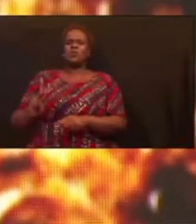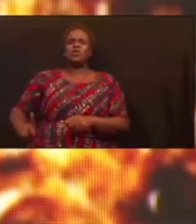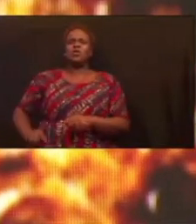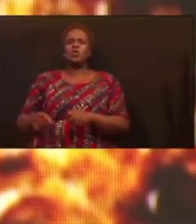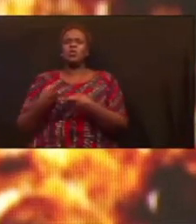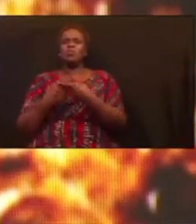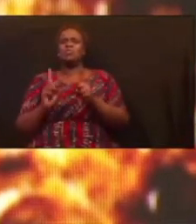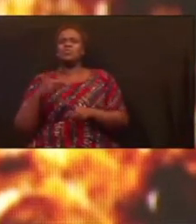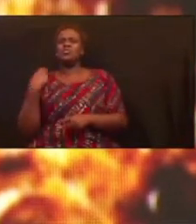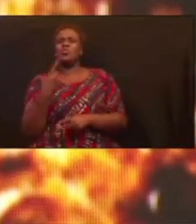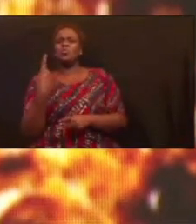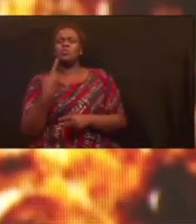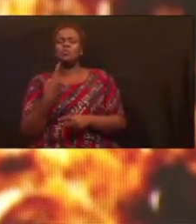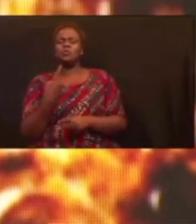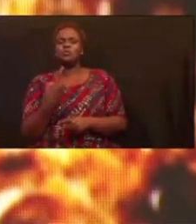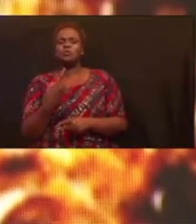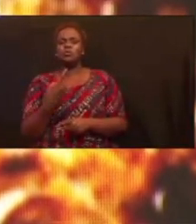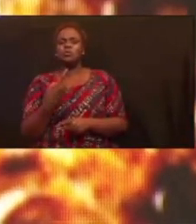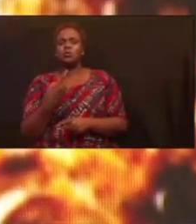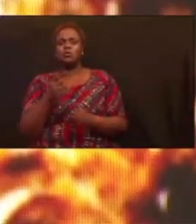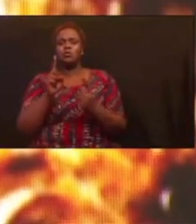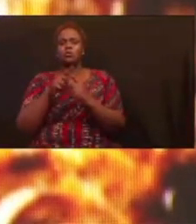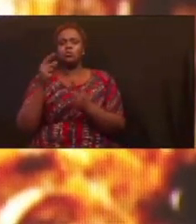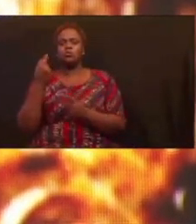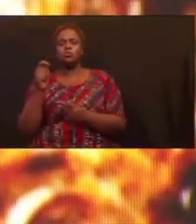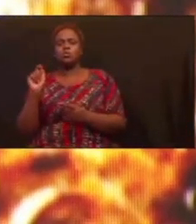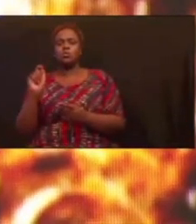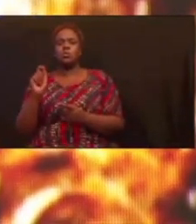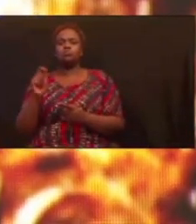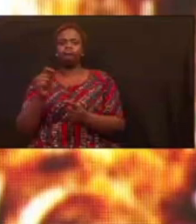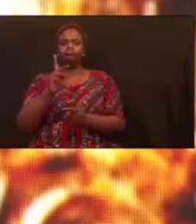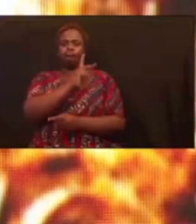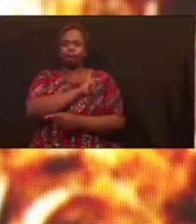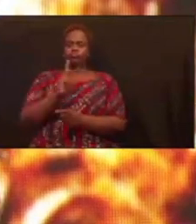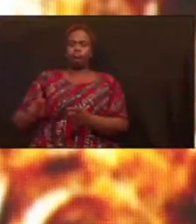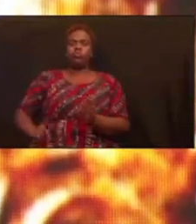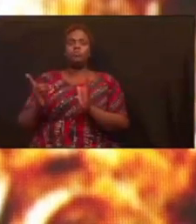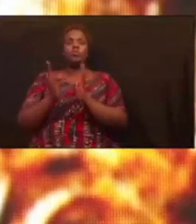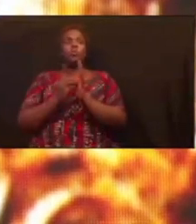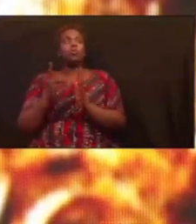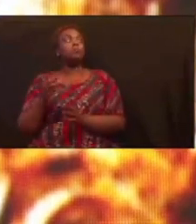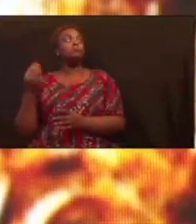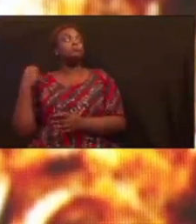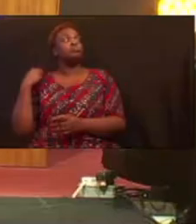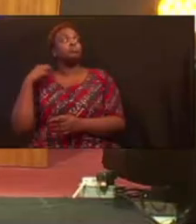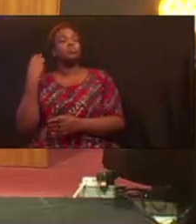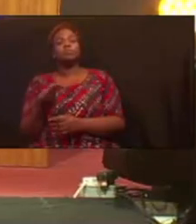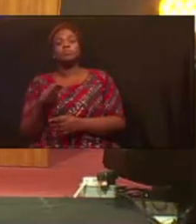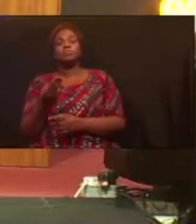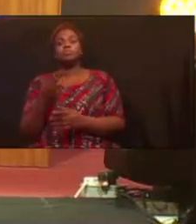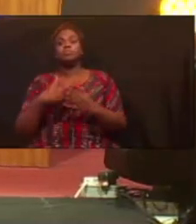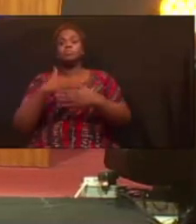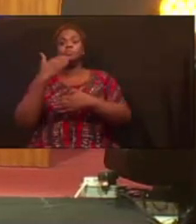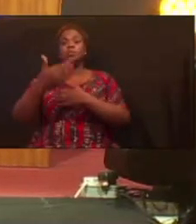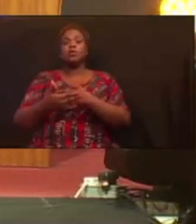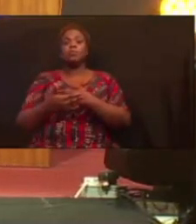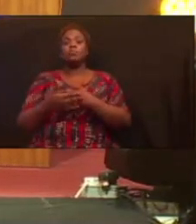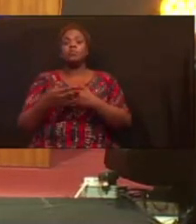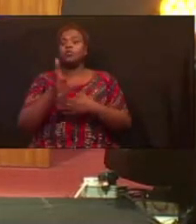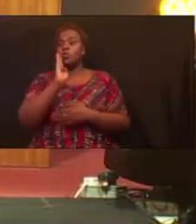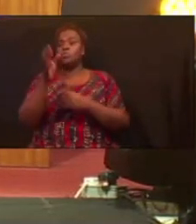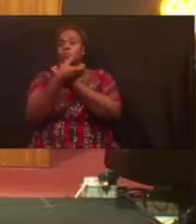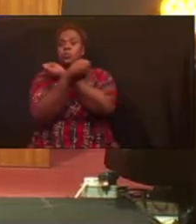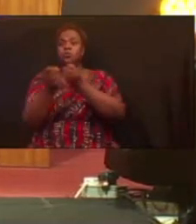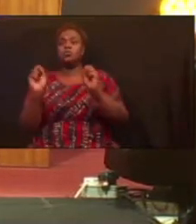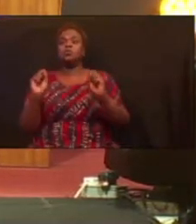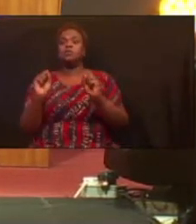kingdom. Hallelujah. Number two, the second reason, I did observe also that beyond just giving your life to Jesus,